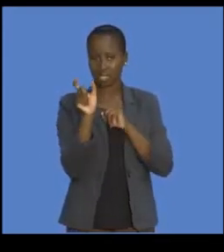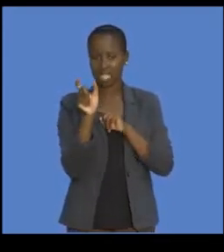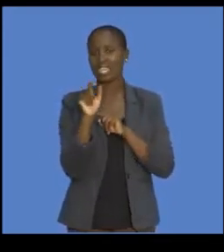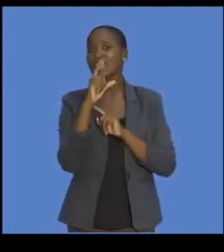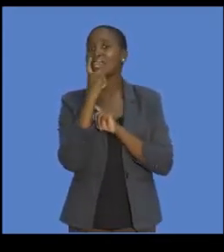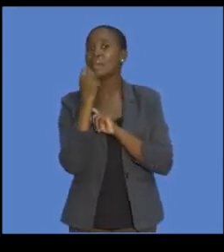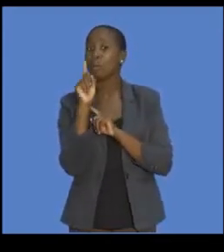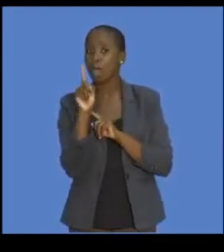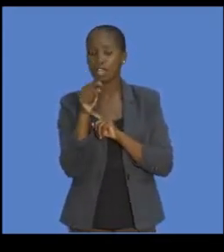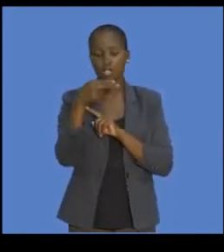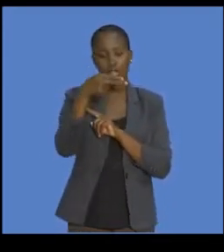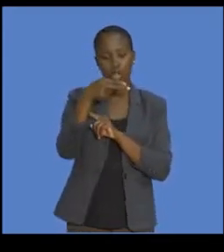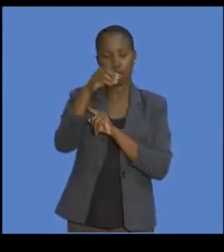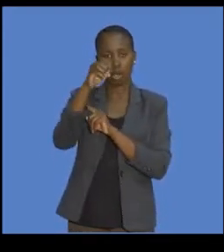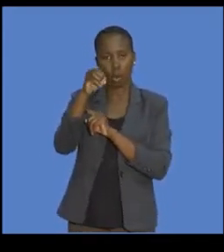as homeostasis.